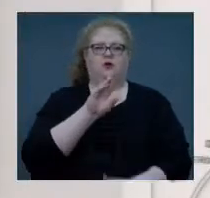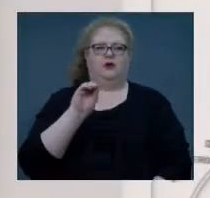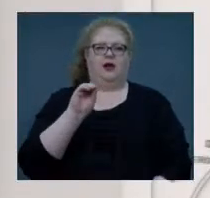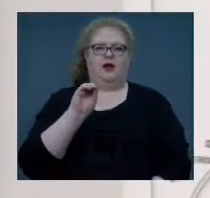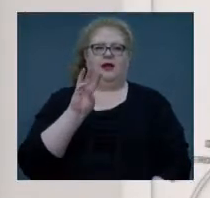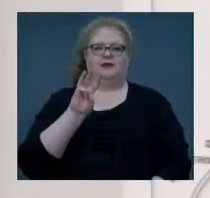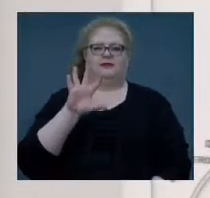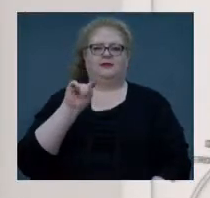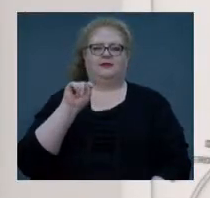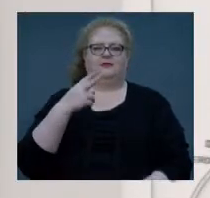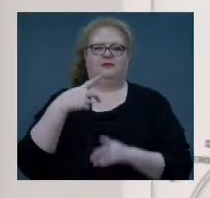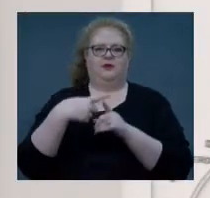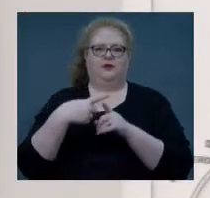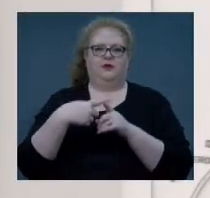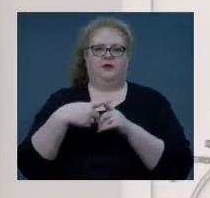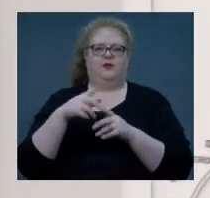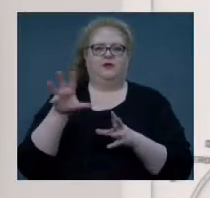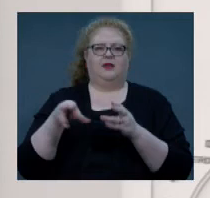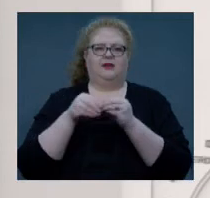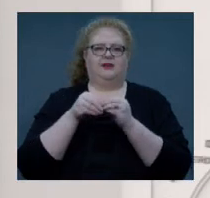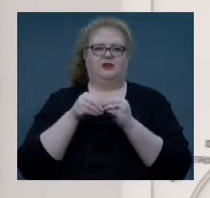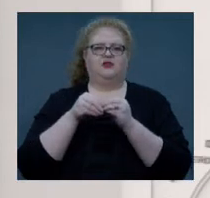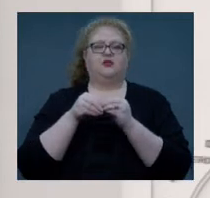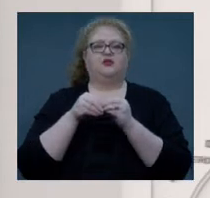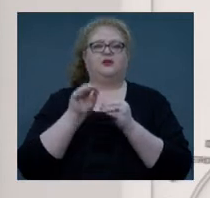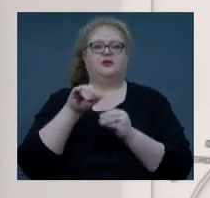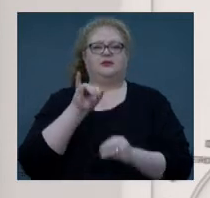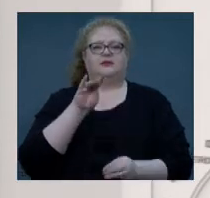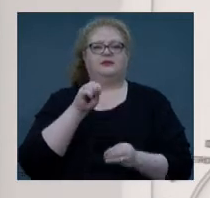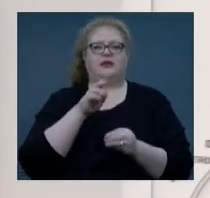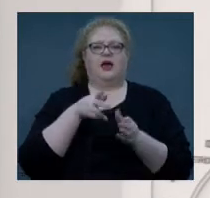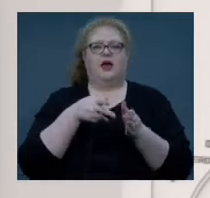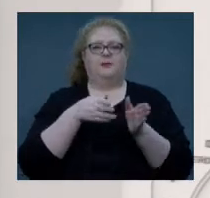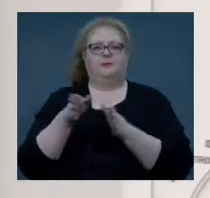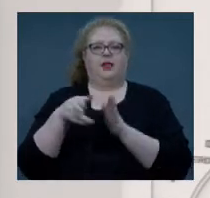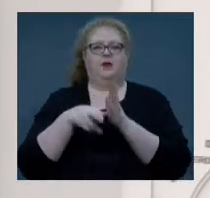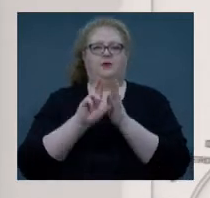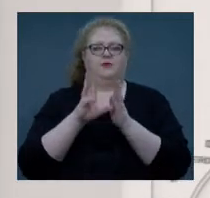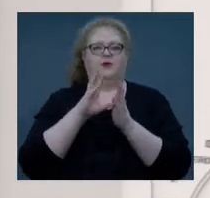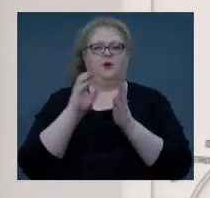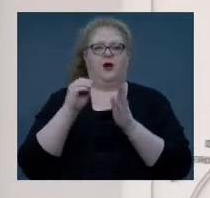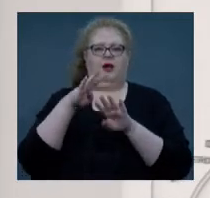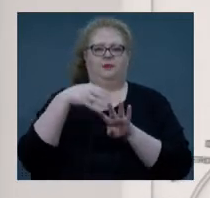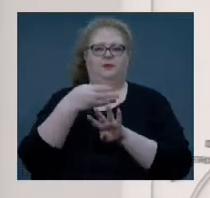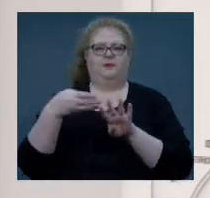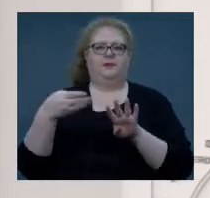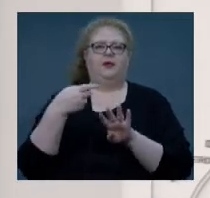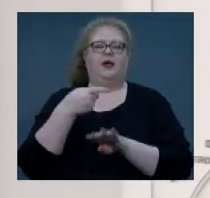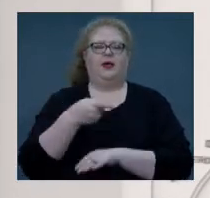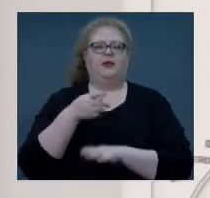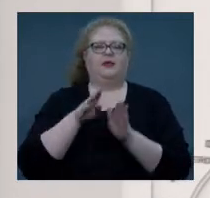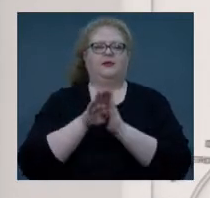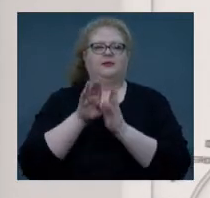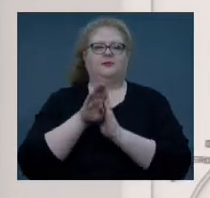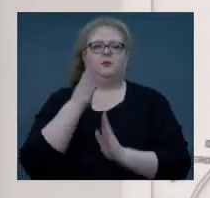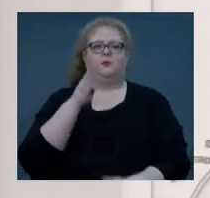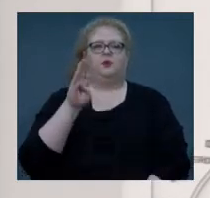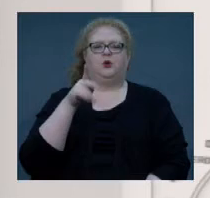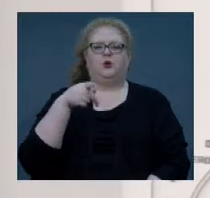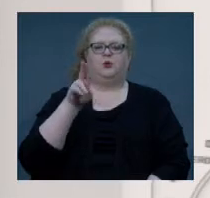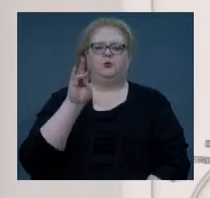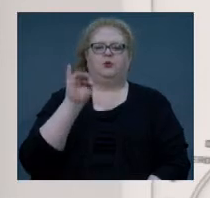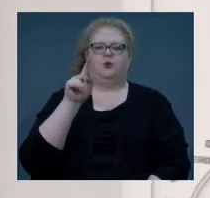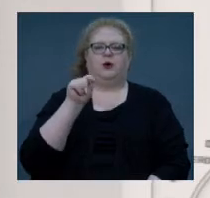65th Street addition, site plan review and preliminary plat. Bluefin Development is the